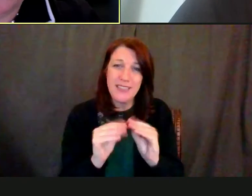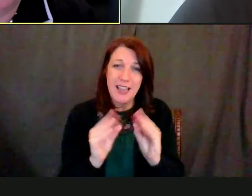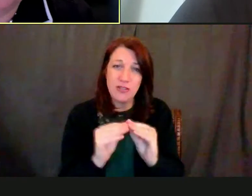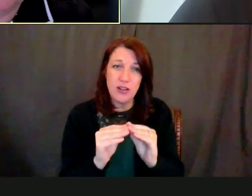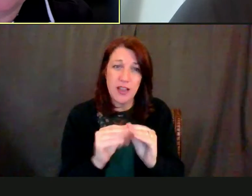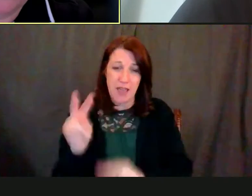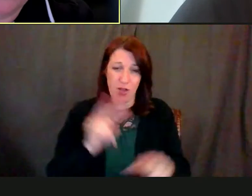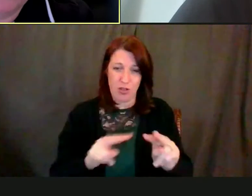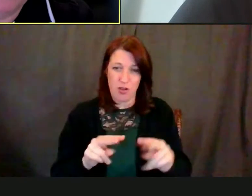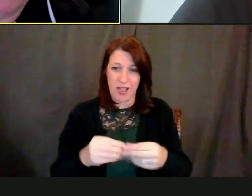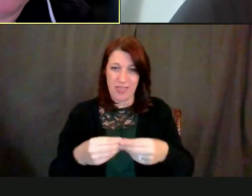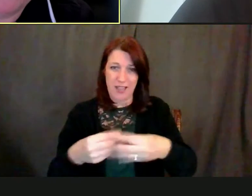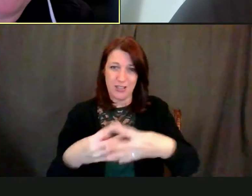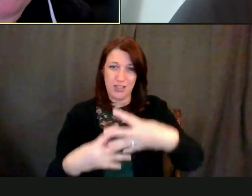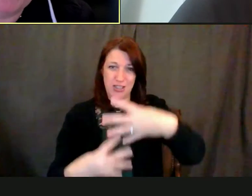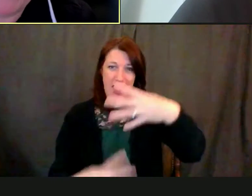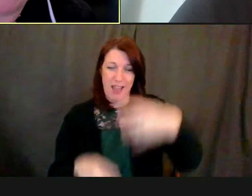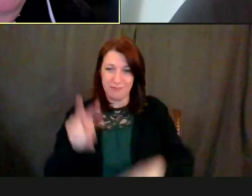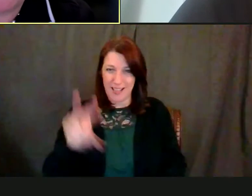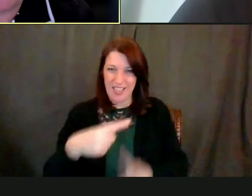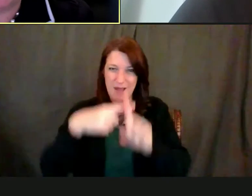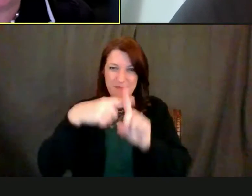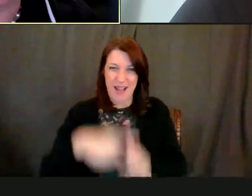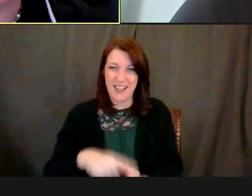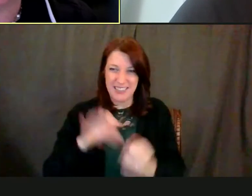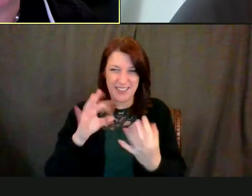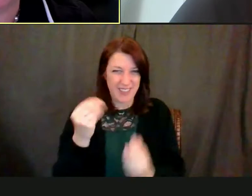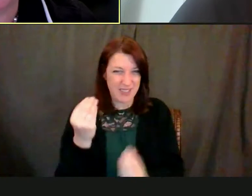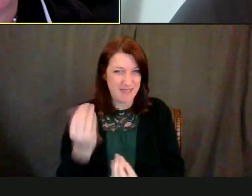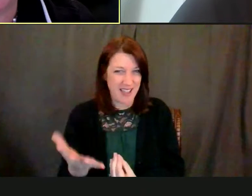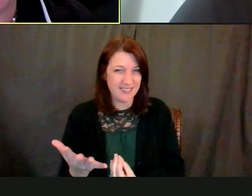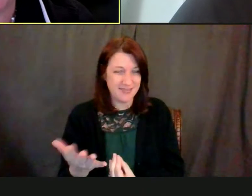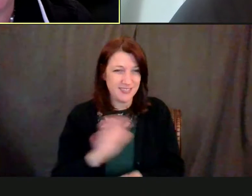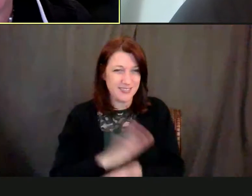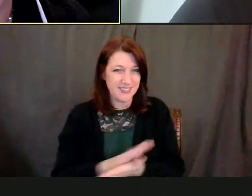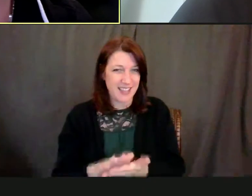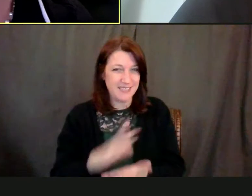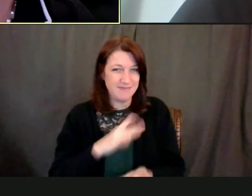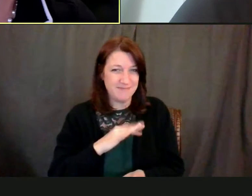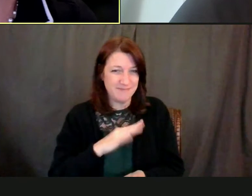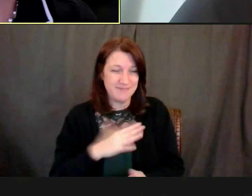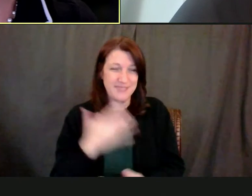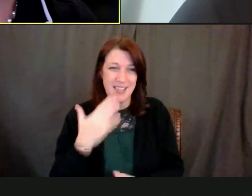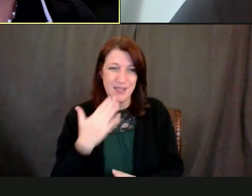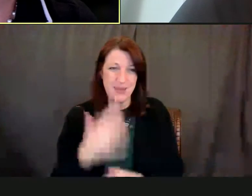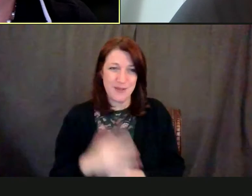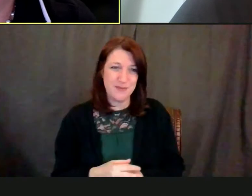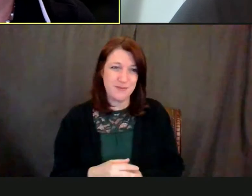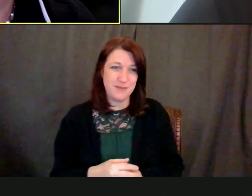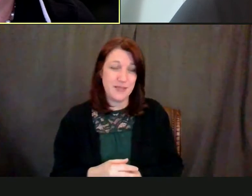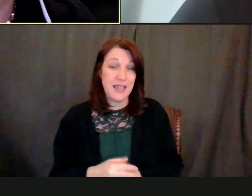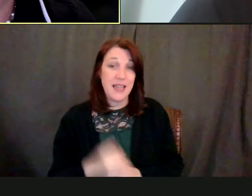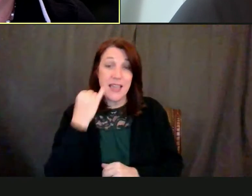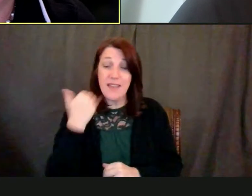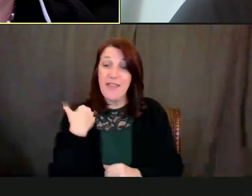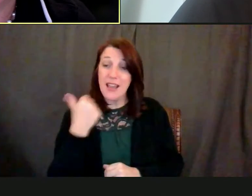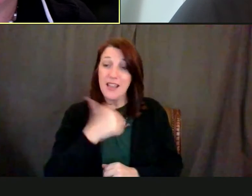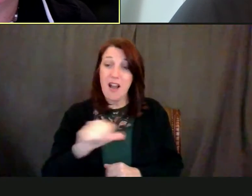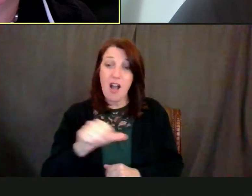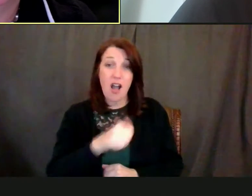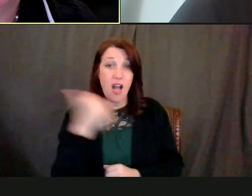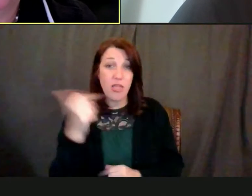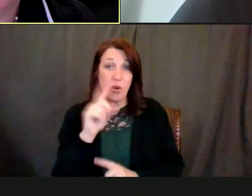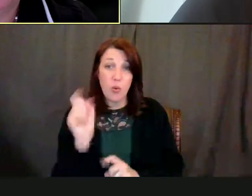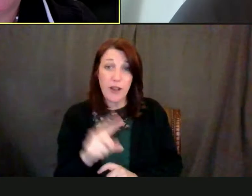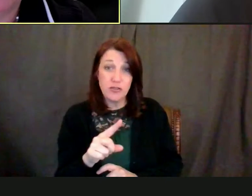at the chat, you'll see a lot of very positive feedback. So that's always nice to hear. Thank you. If you do have any additional